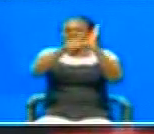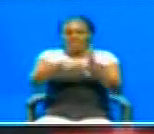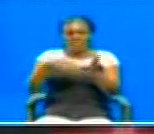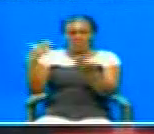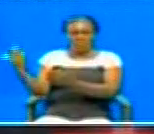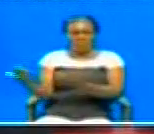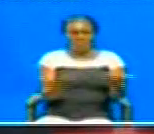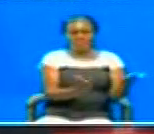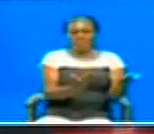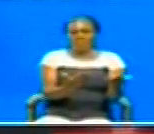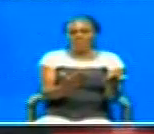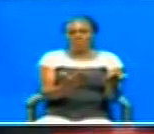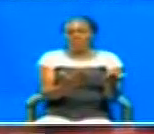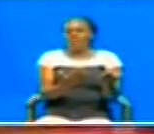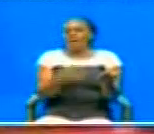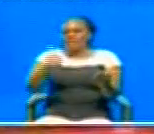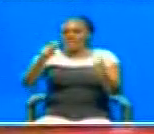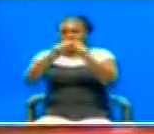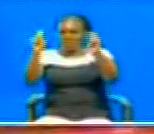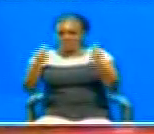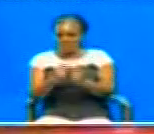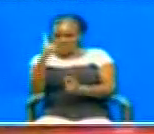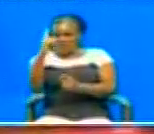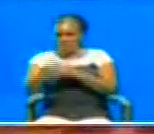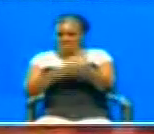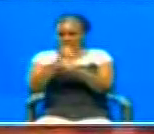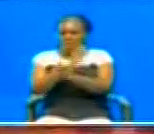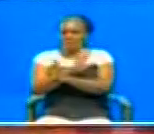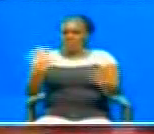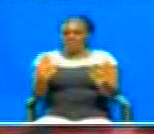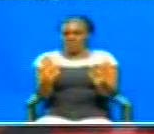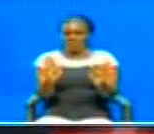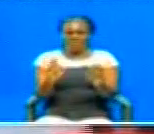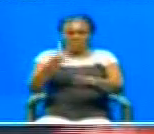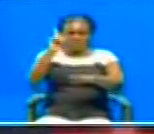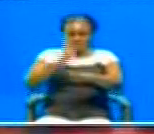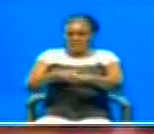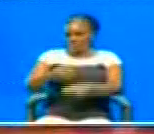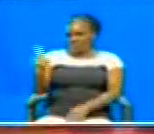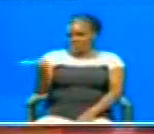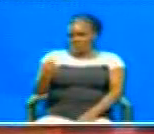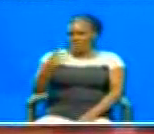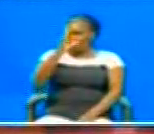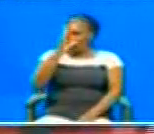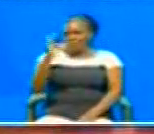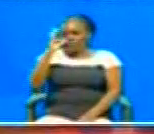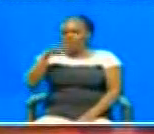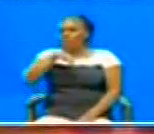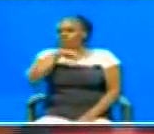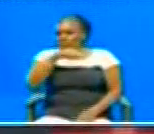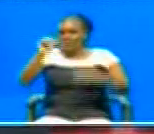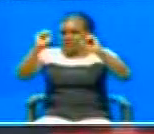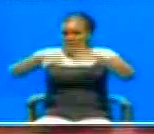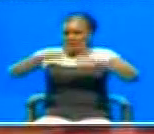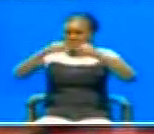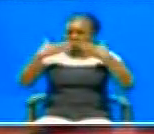in the Dream Team by Richard Leakey, yeah, who only lasted 1 year. And then when the President Kibaki and Raila Odinga had to make a deal